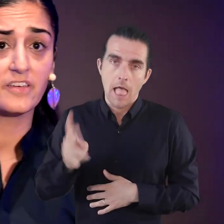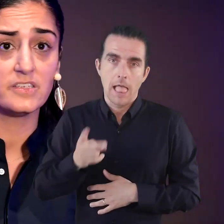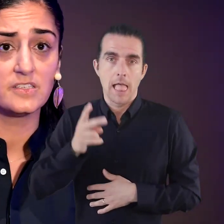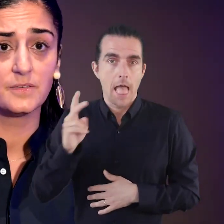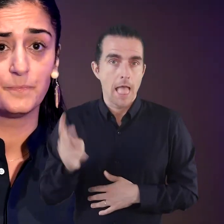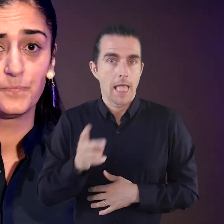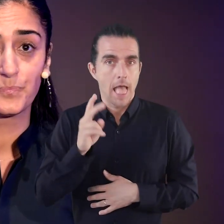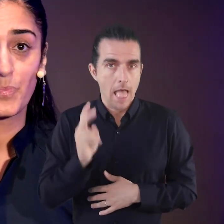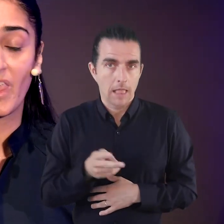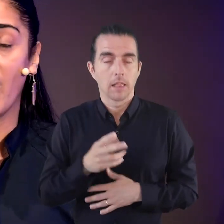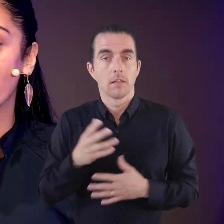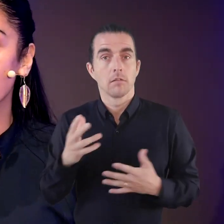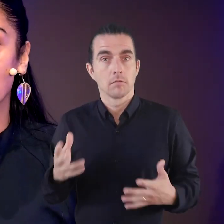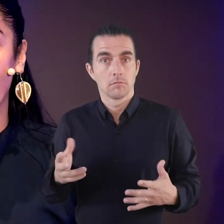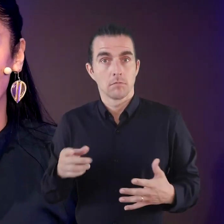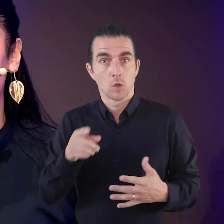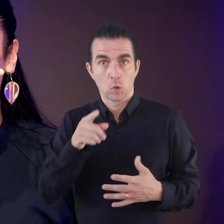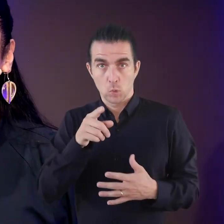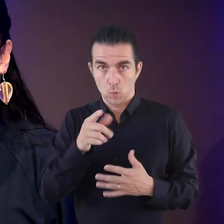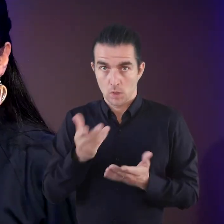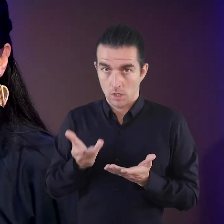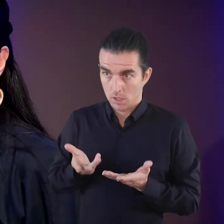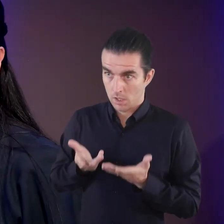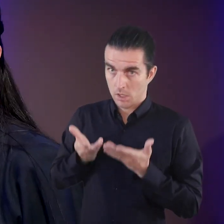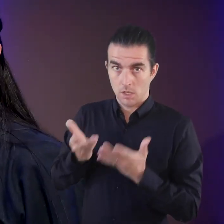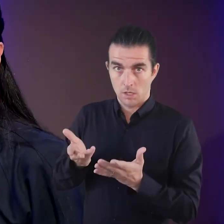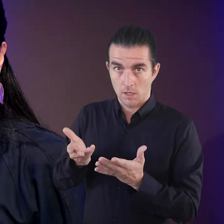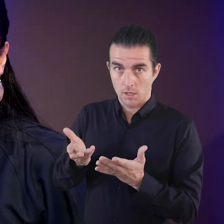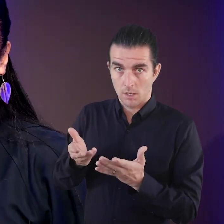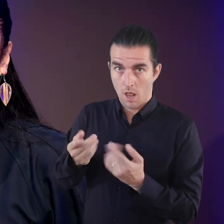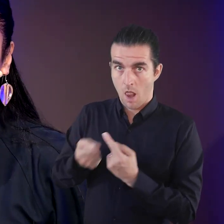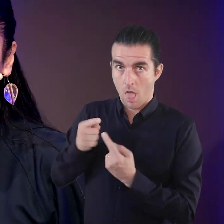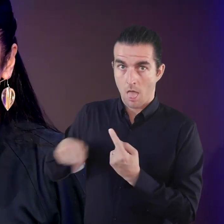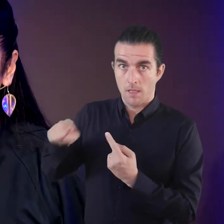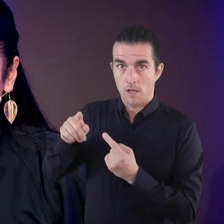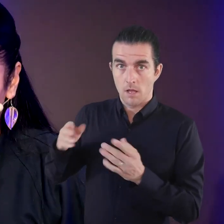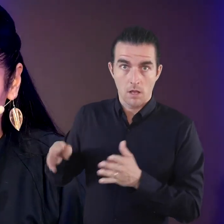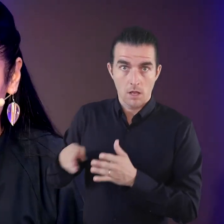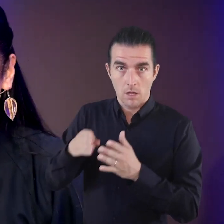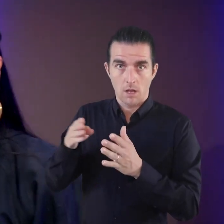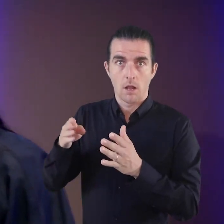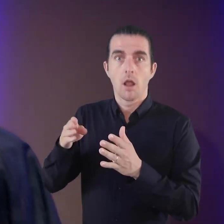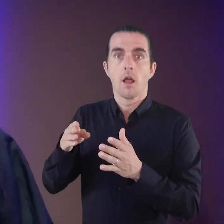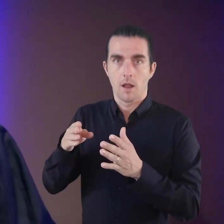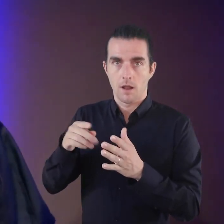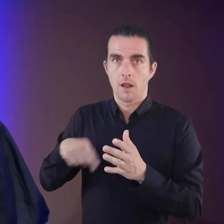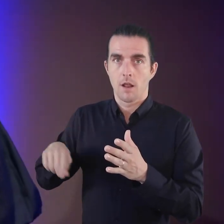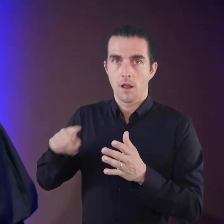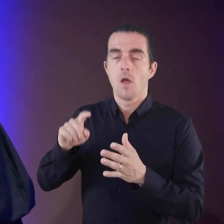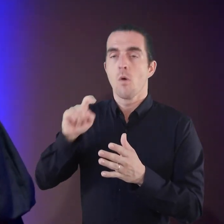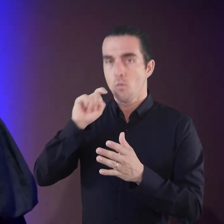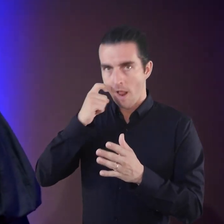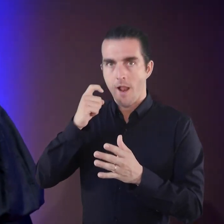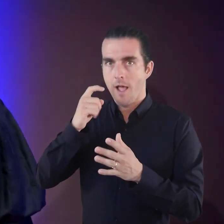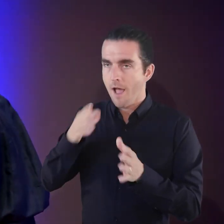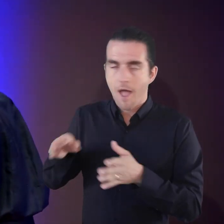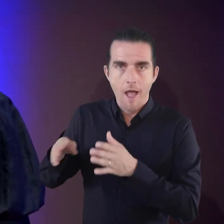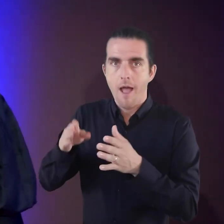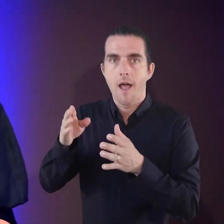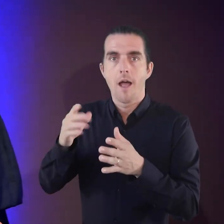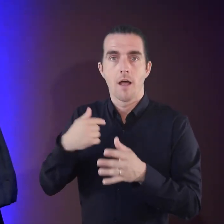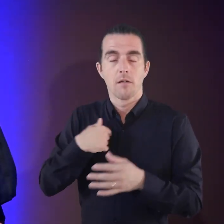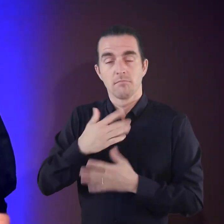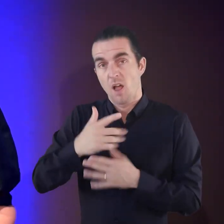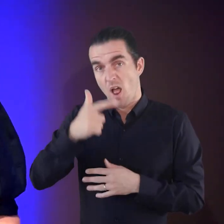for others, others light the path for those behind. I was lucky to have a space to hear an alternative